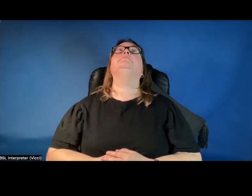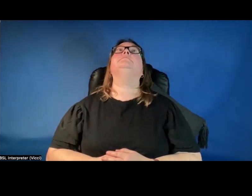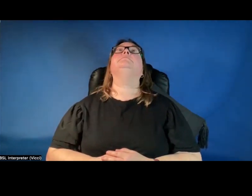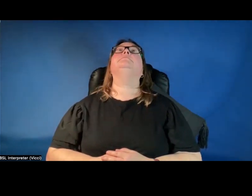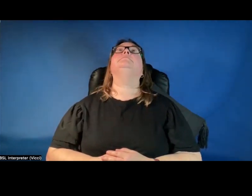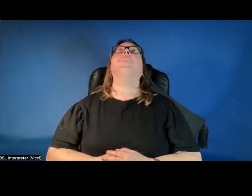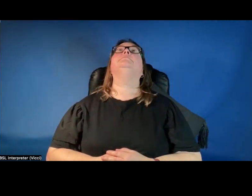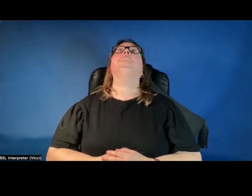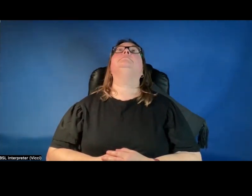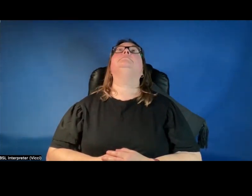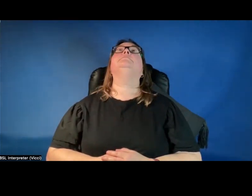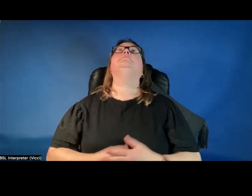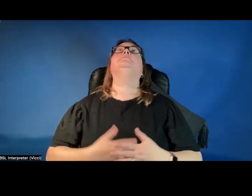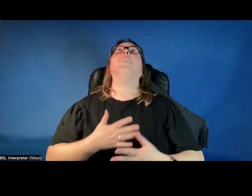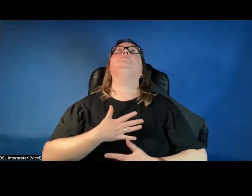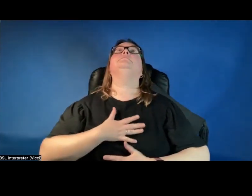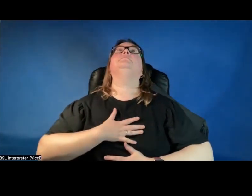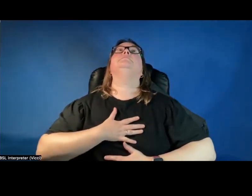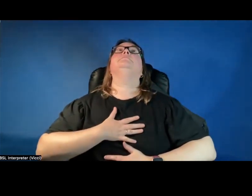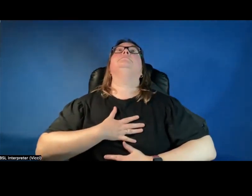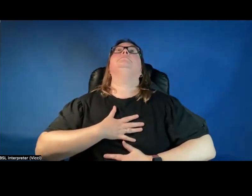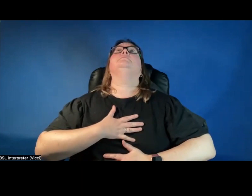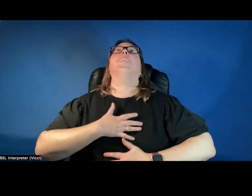And just taking those deep breaths.